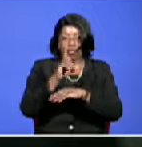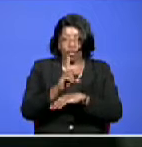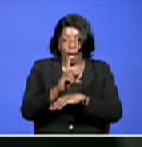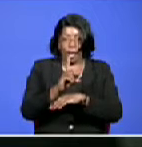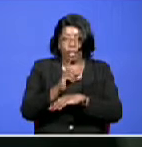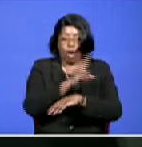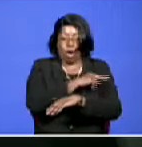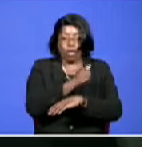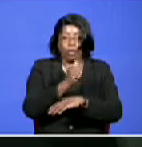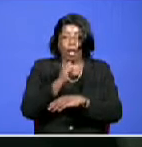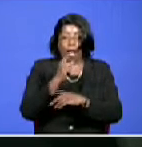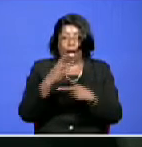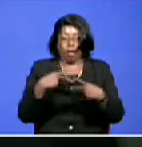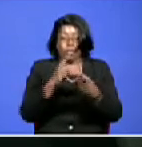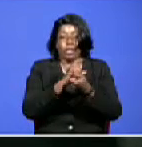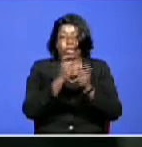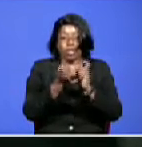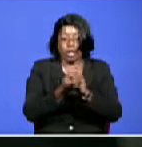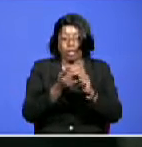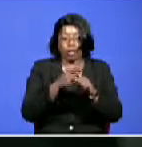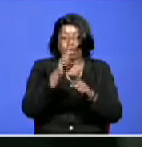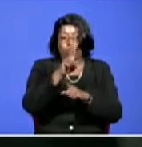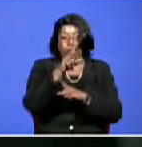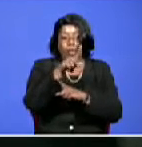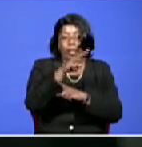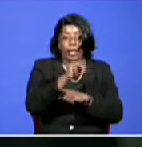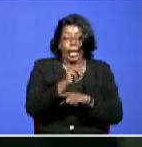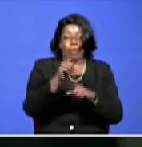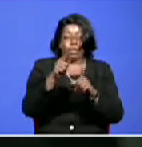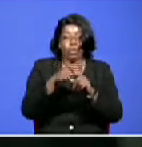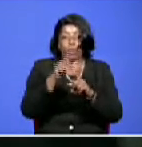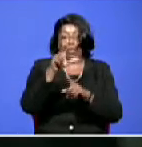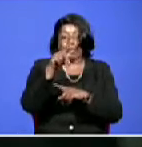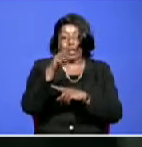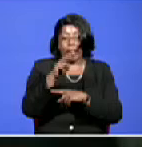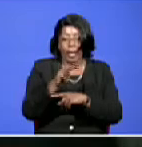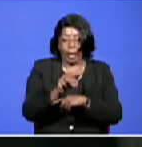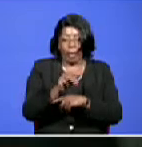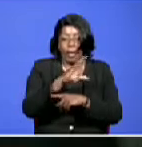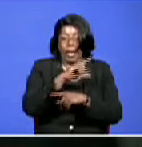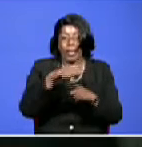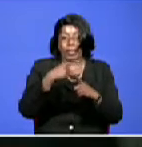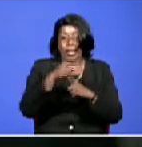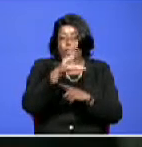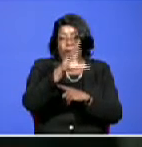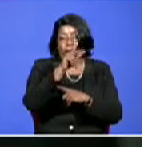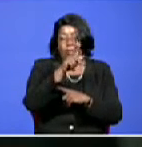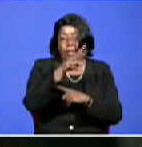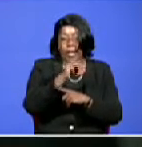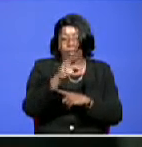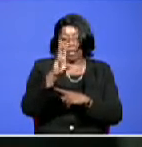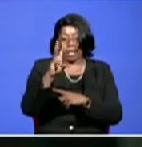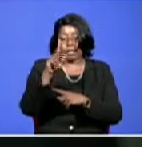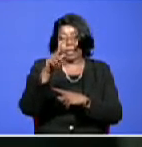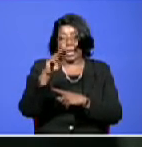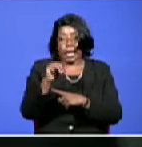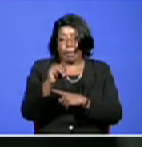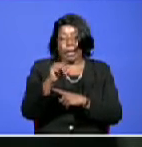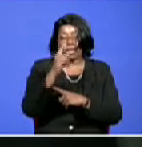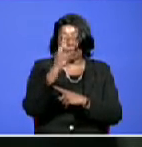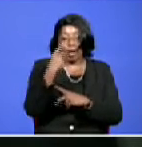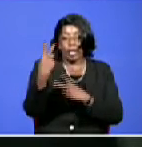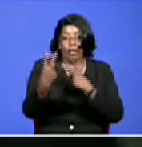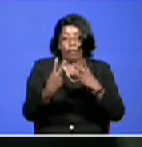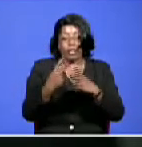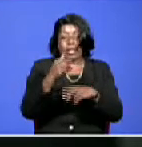been temporarily adjusted to 2 p.m. to 3 p.m. and 5 p.m. to 6 p.m. daily, and is limited to one visitor